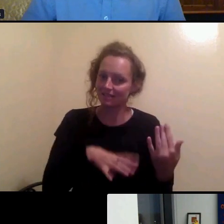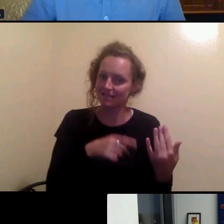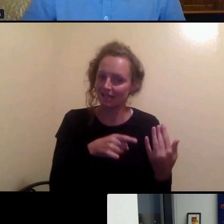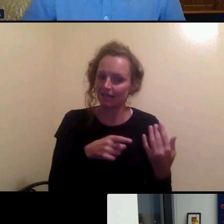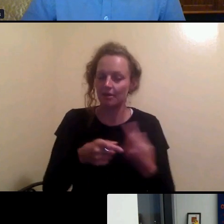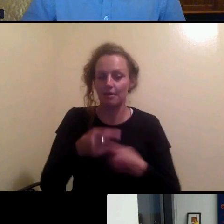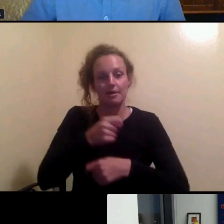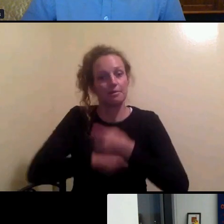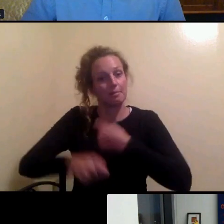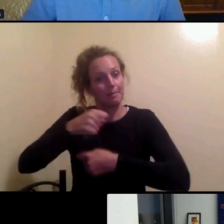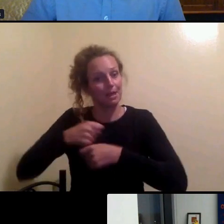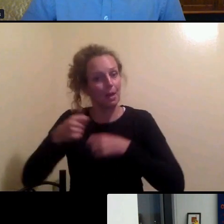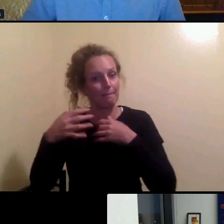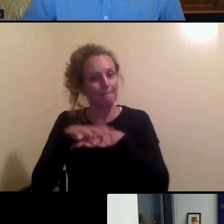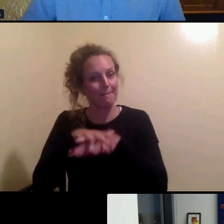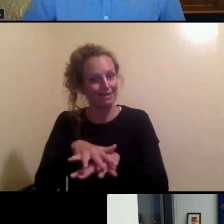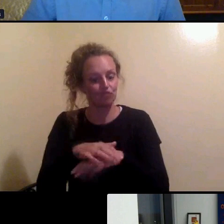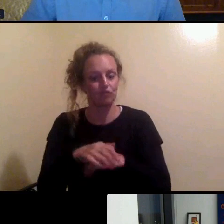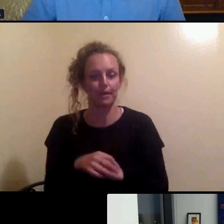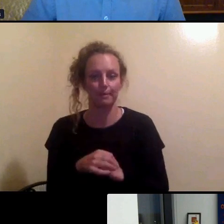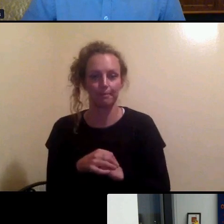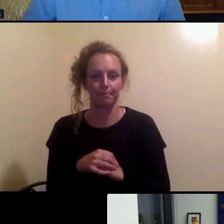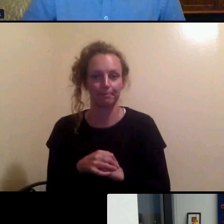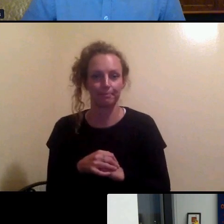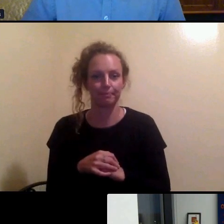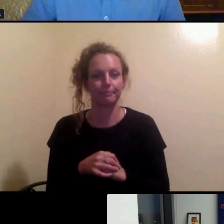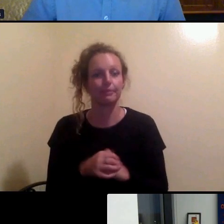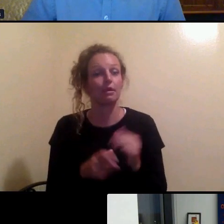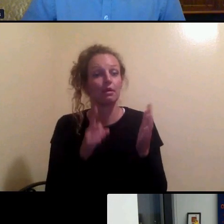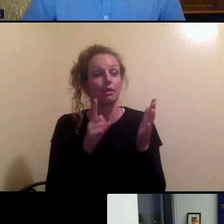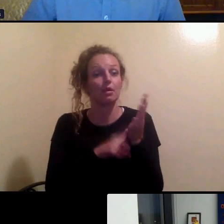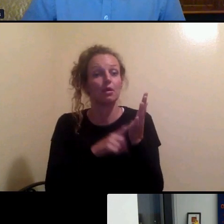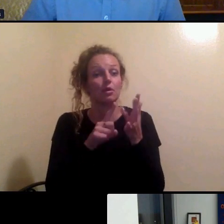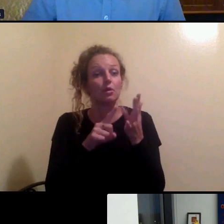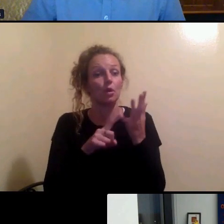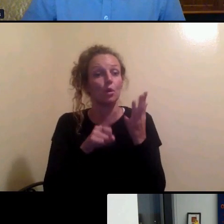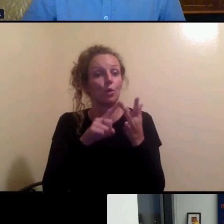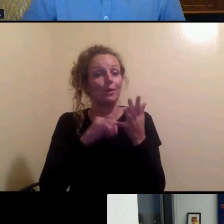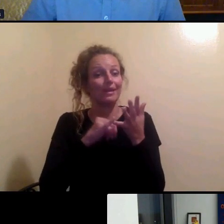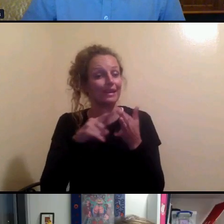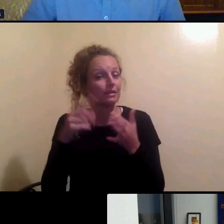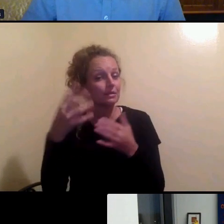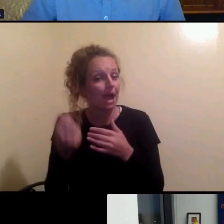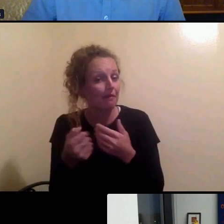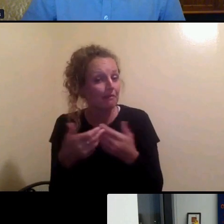doing, Louise? I don't know if you've got any questions that have come in, just to check.